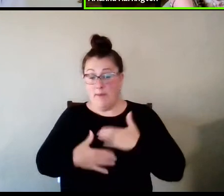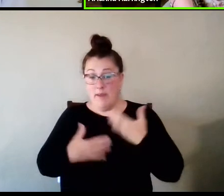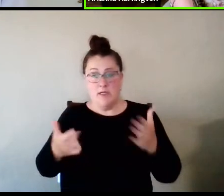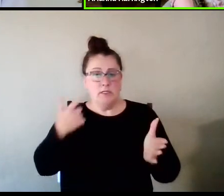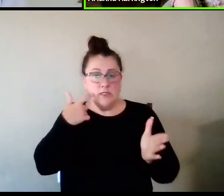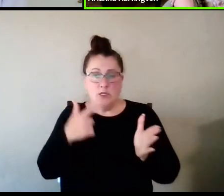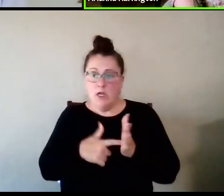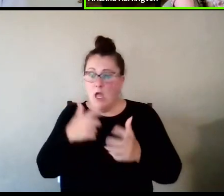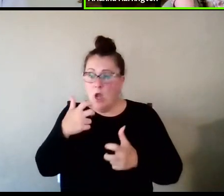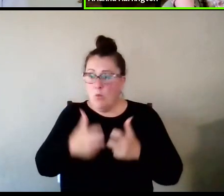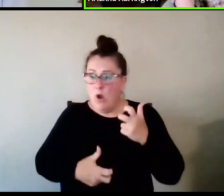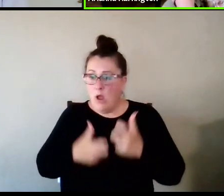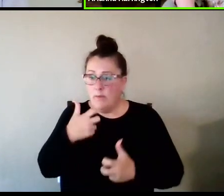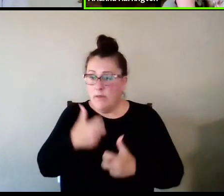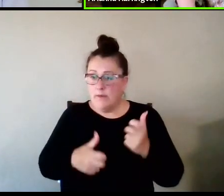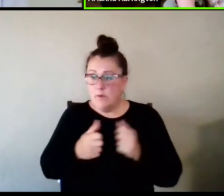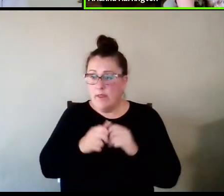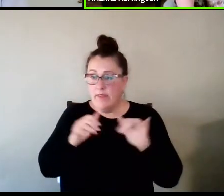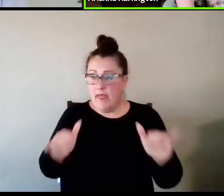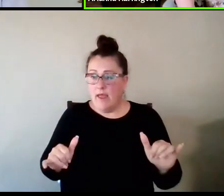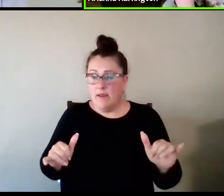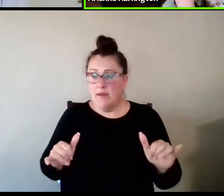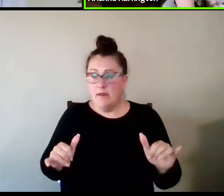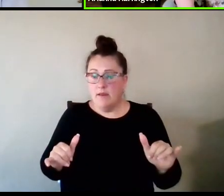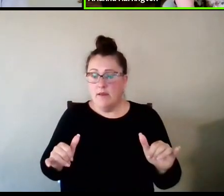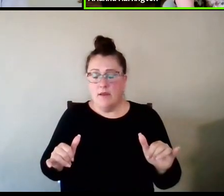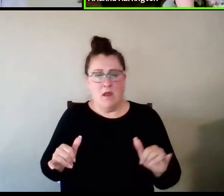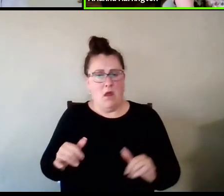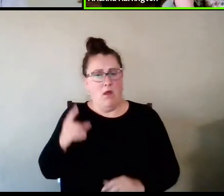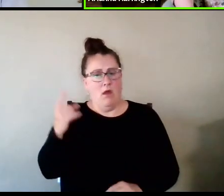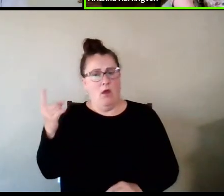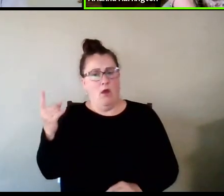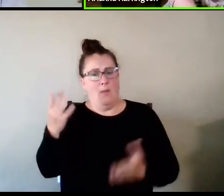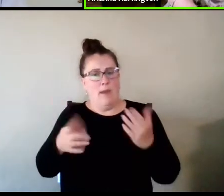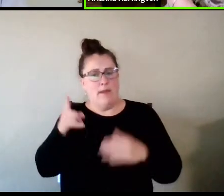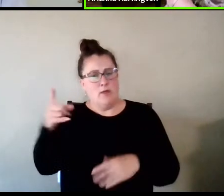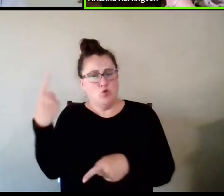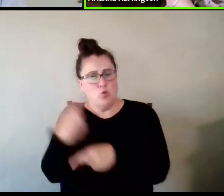with some shareholders who said, hey, you know, Milton Friedman was right,